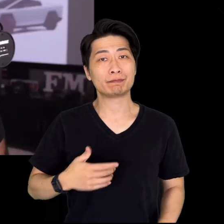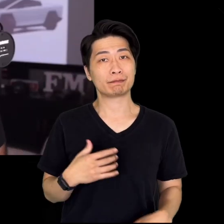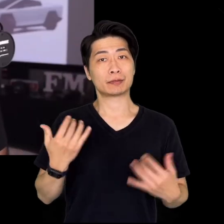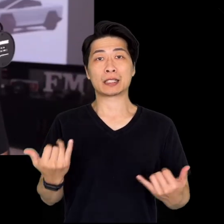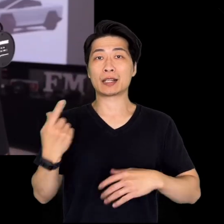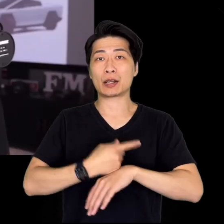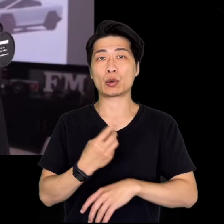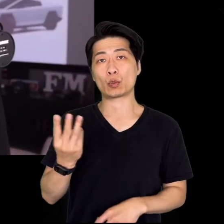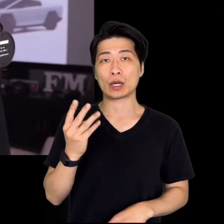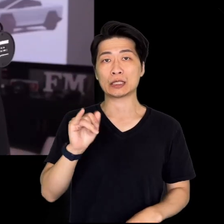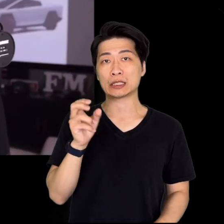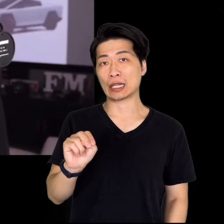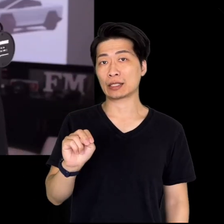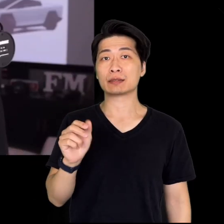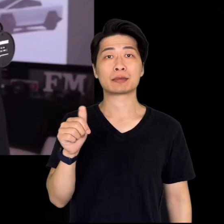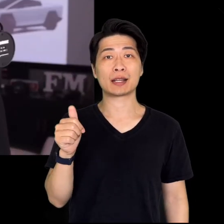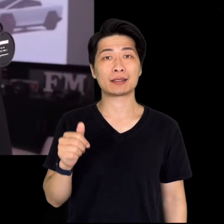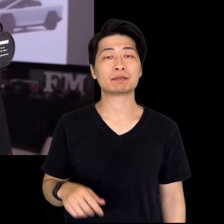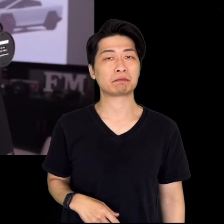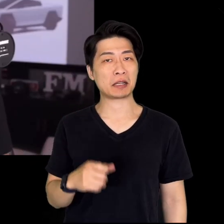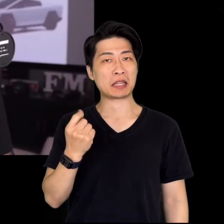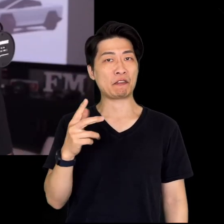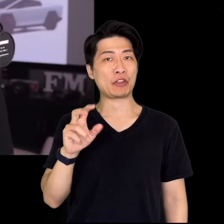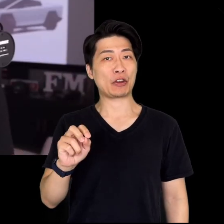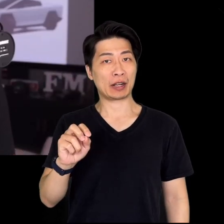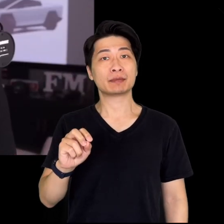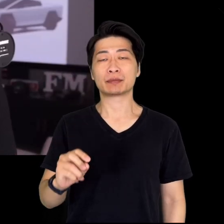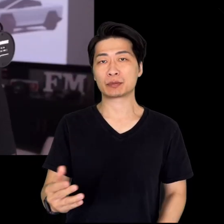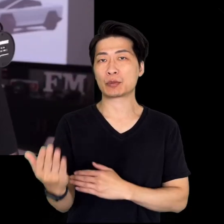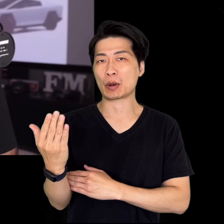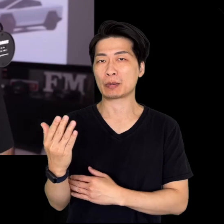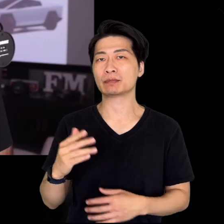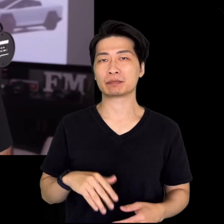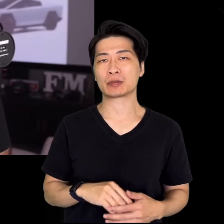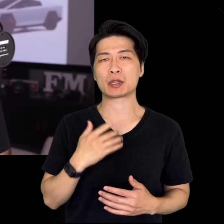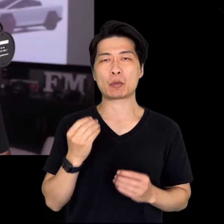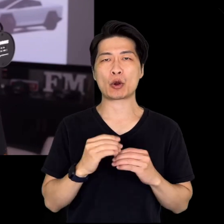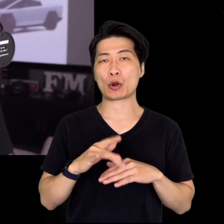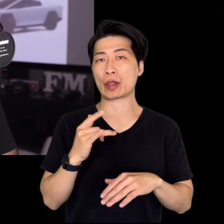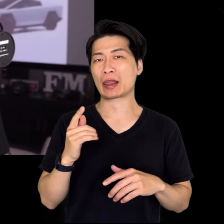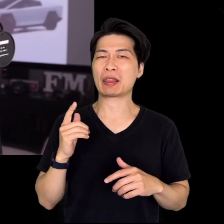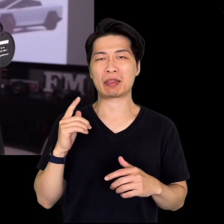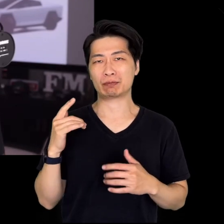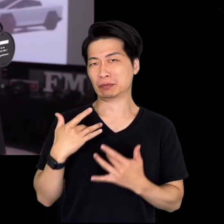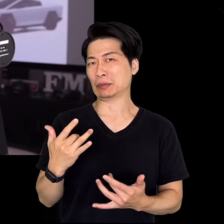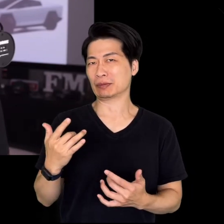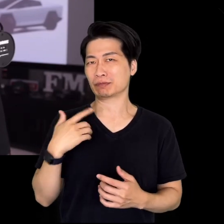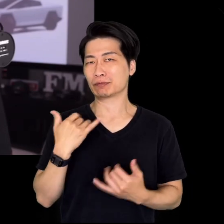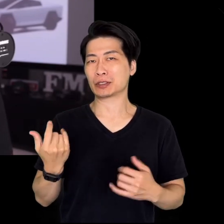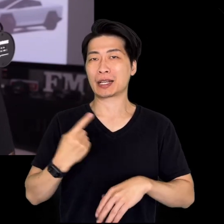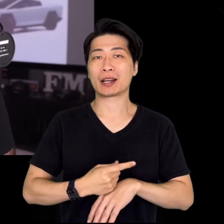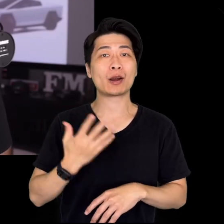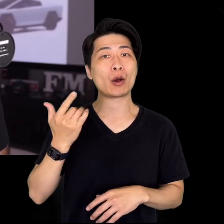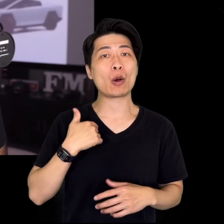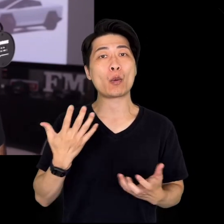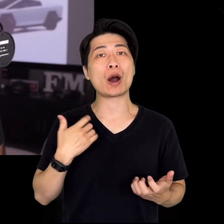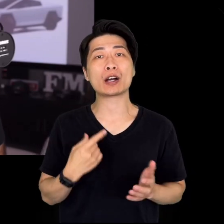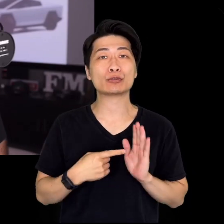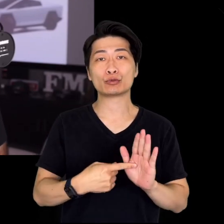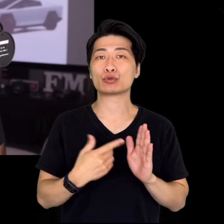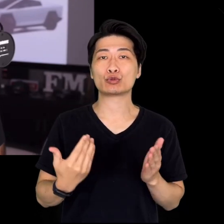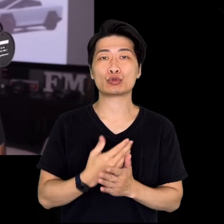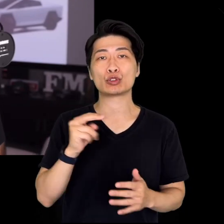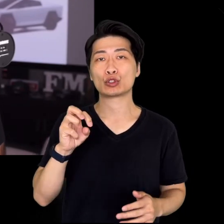And we're live, everybody. Welcome in. It is Wednesday, January 10th, 11:30 a.m. Central, a little bit earlier than usual today. That's because I want to